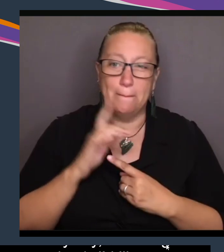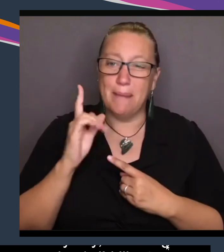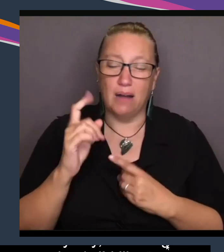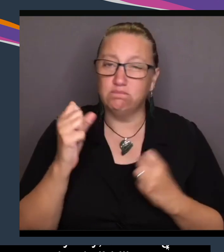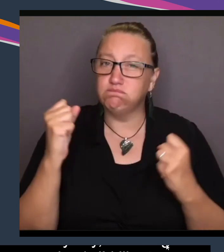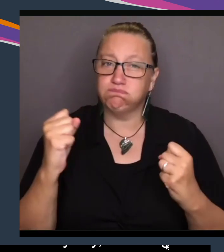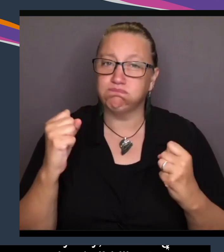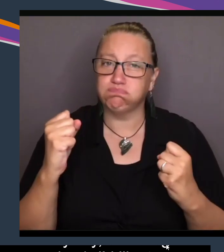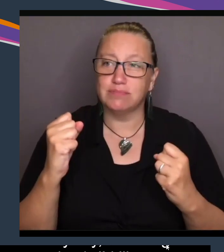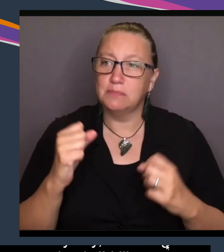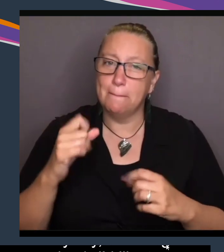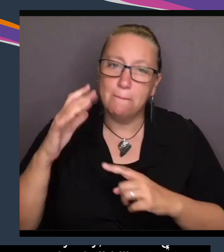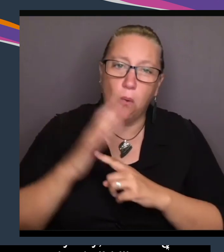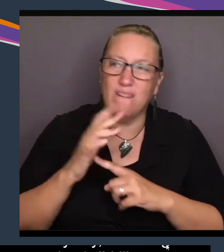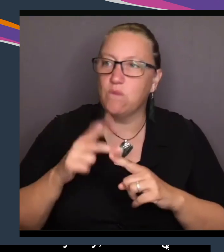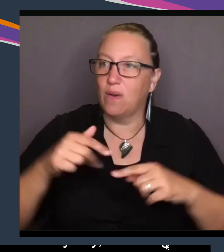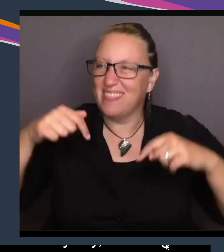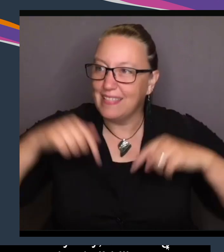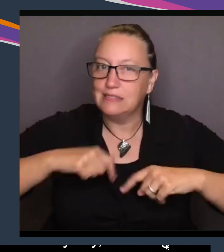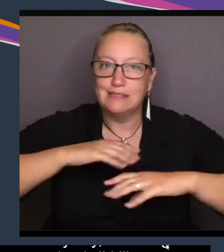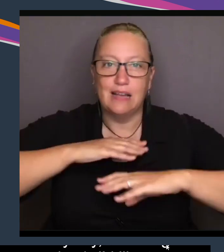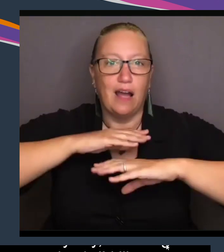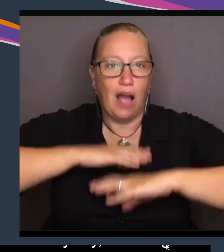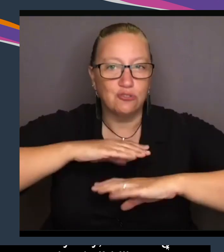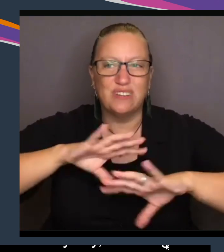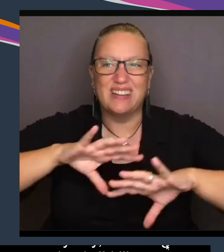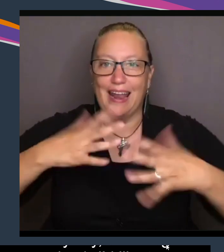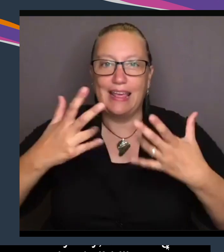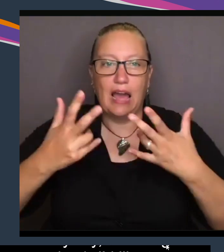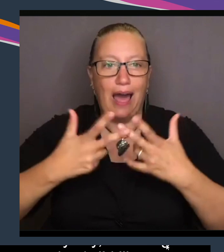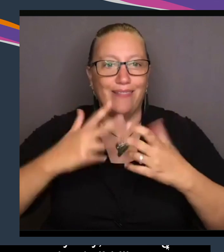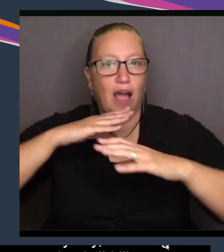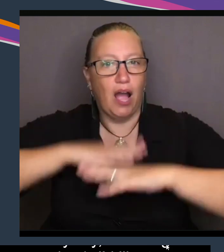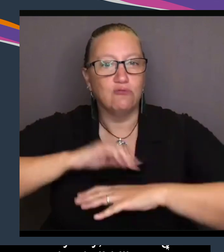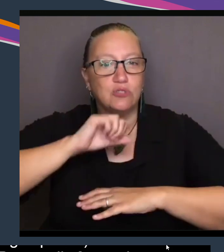this country and for any other country that your research is going to take you